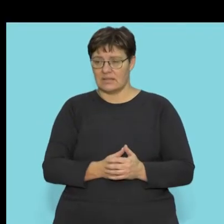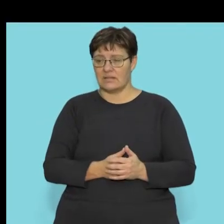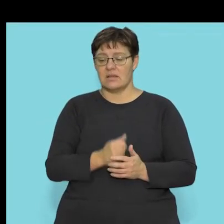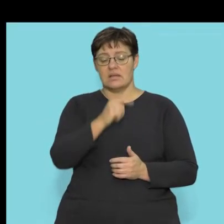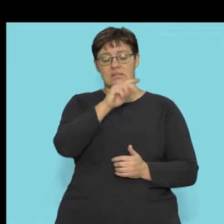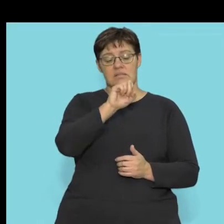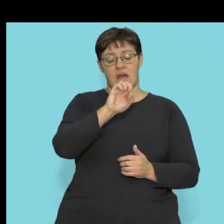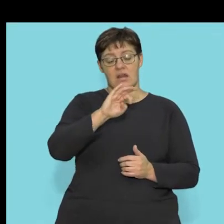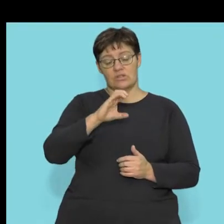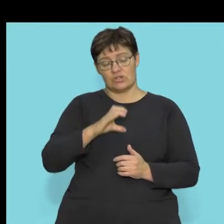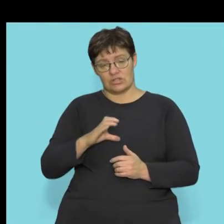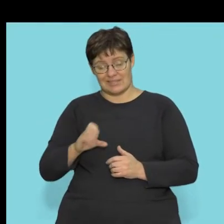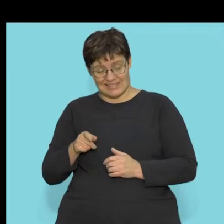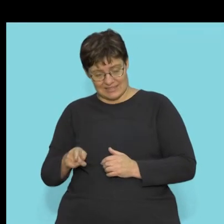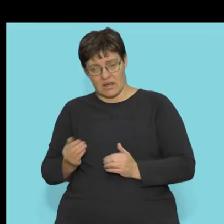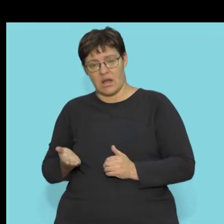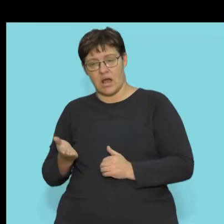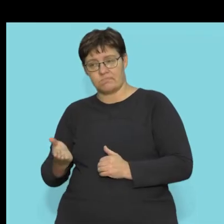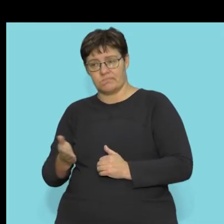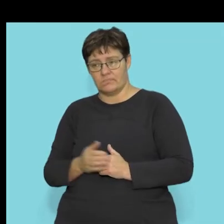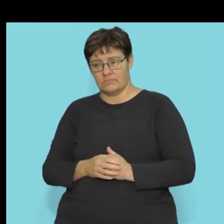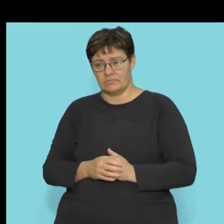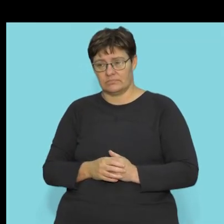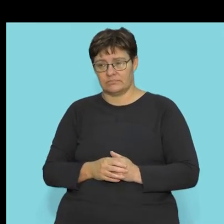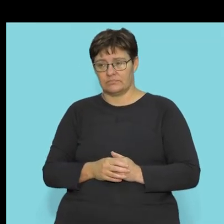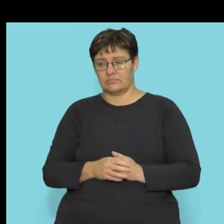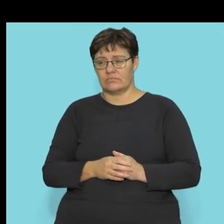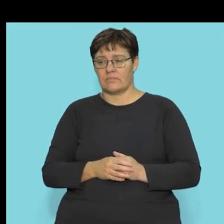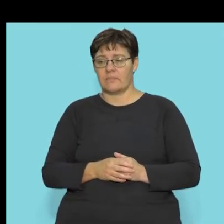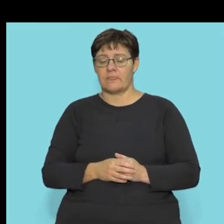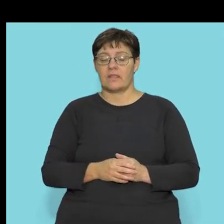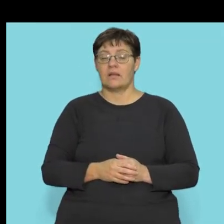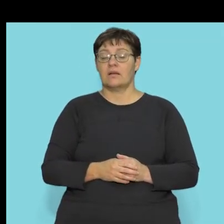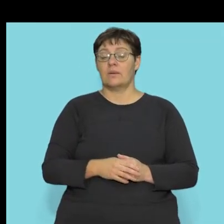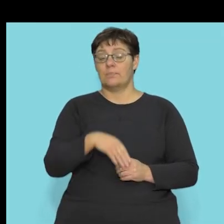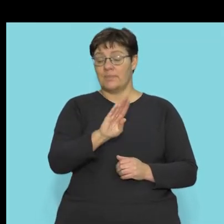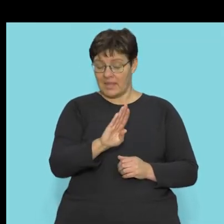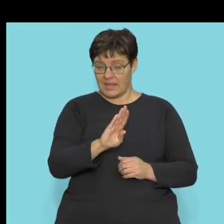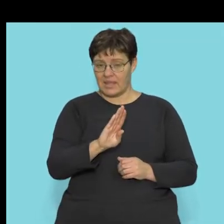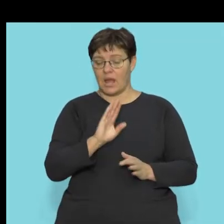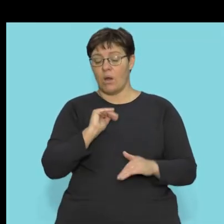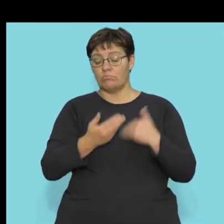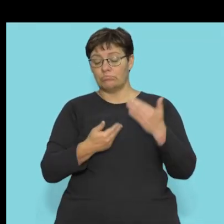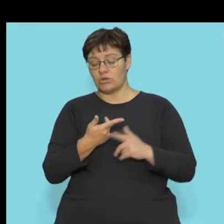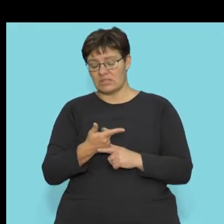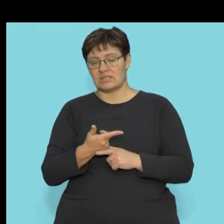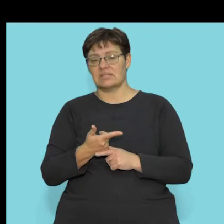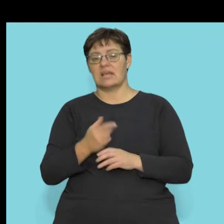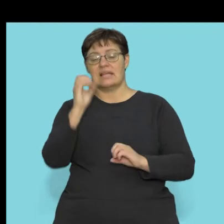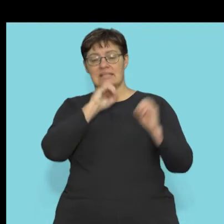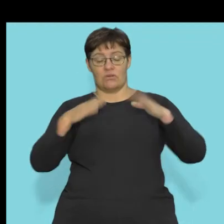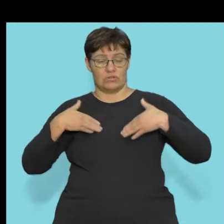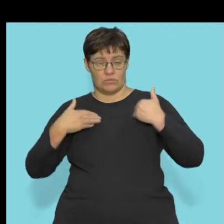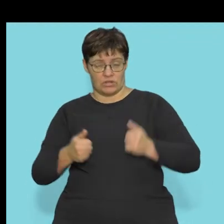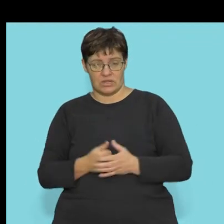would be, again, the starch is present in the flour. We know that that process that we've